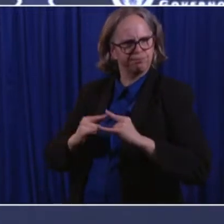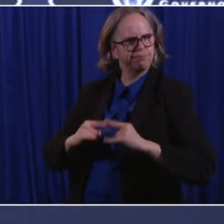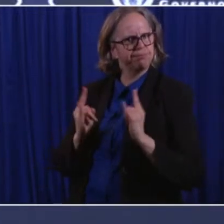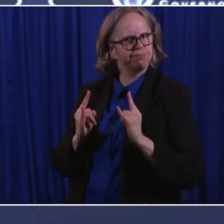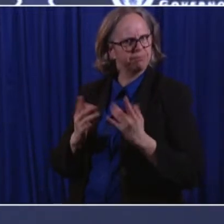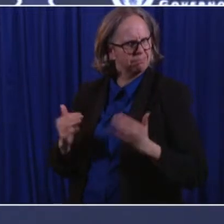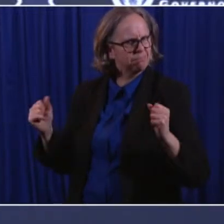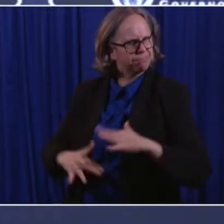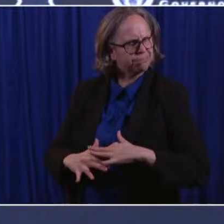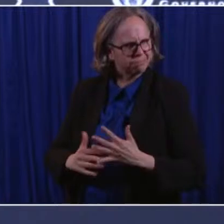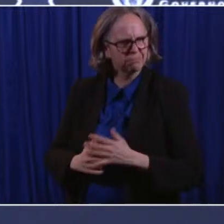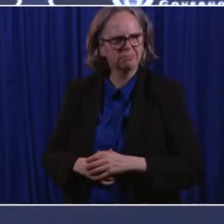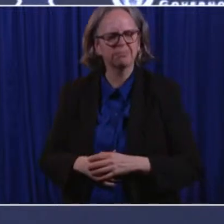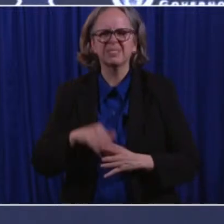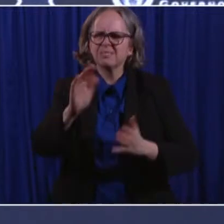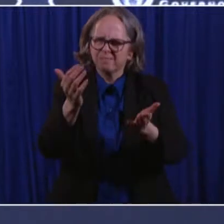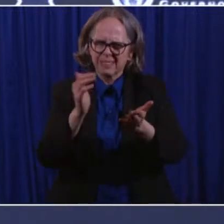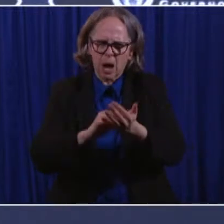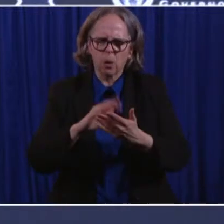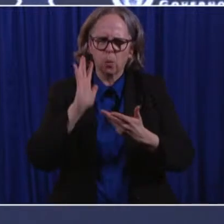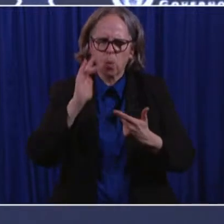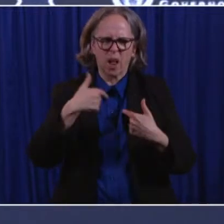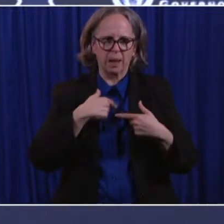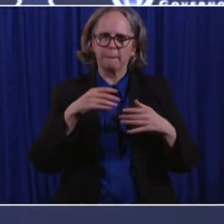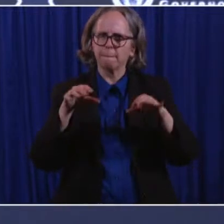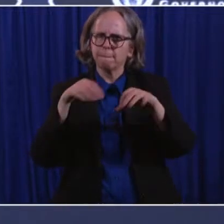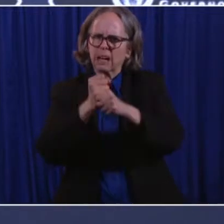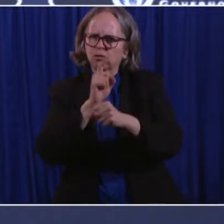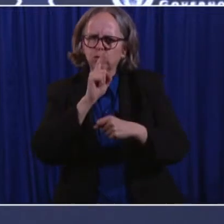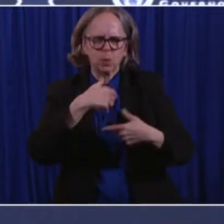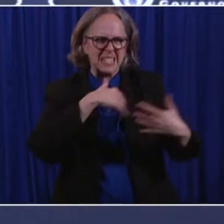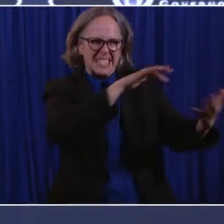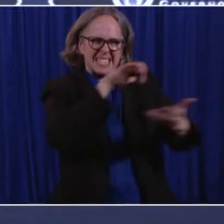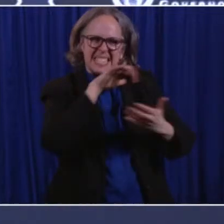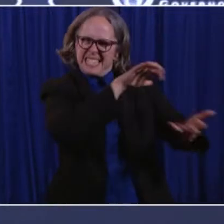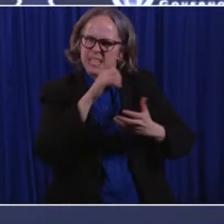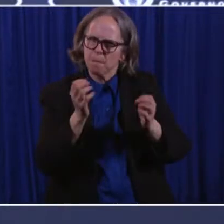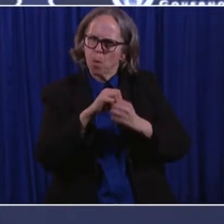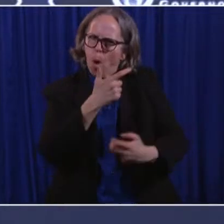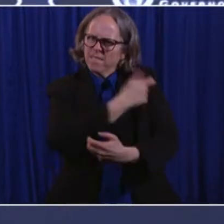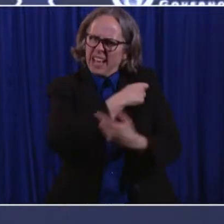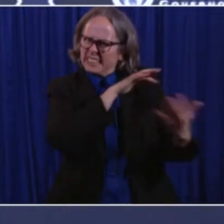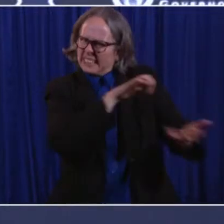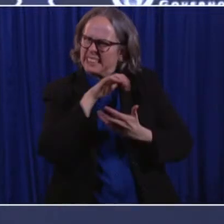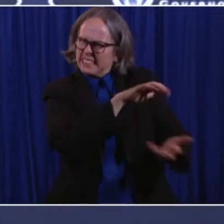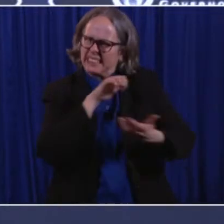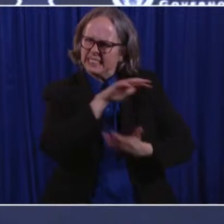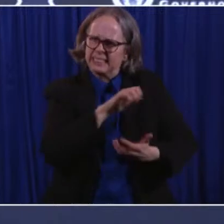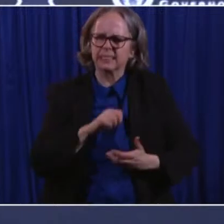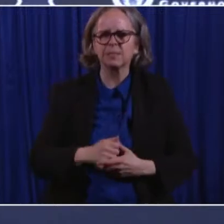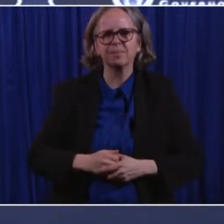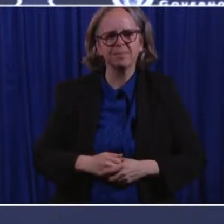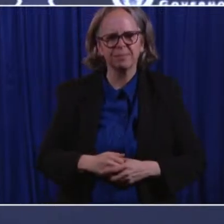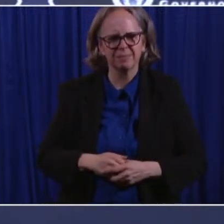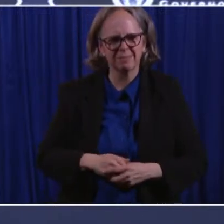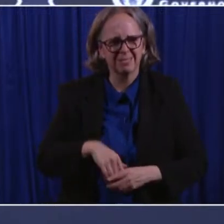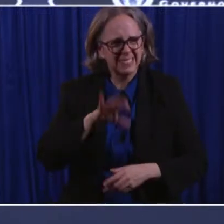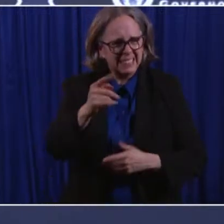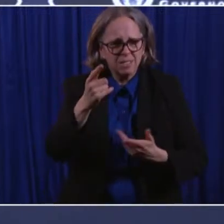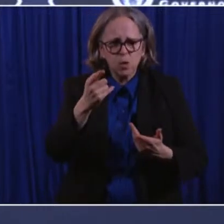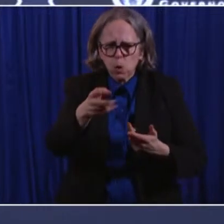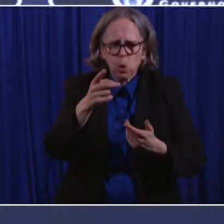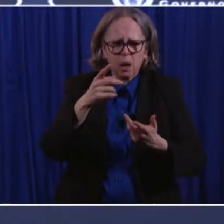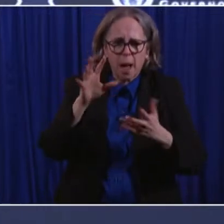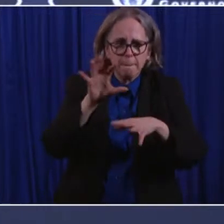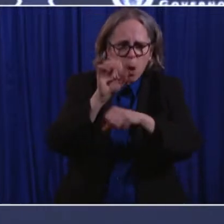in that week. If you're looking for appointments going back to the Cleveland Mass Vac site, we encourage you to check back regularly. More appointments are